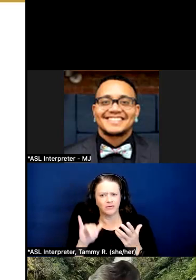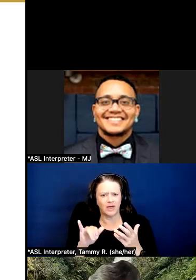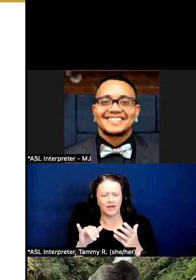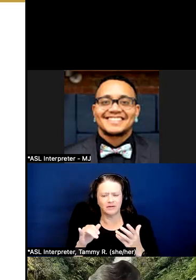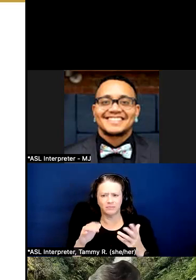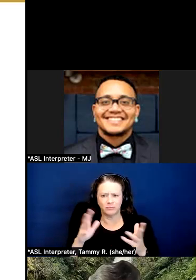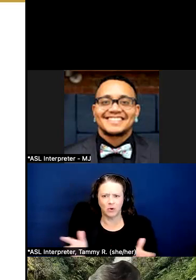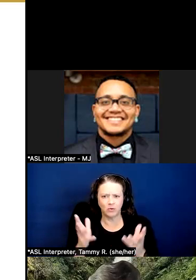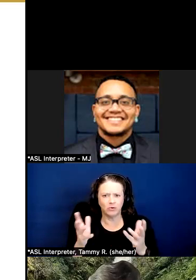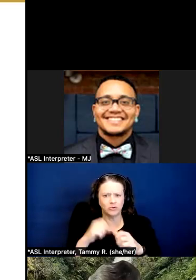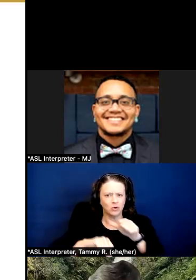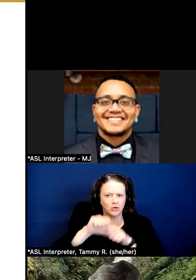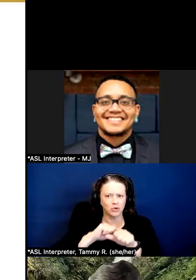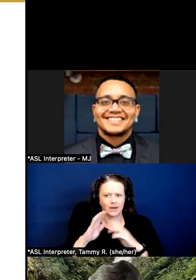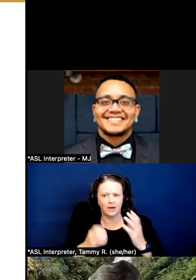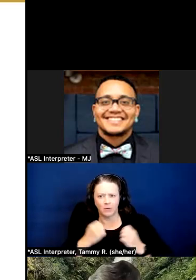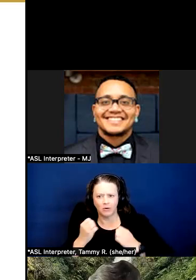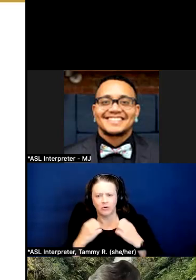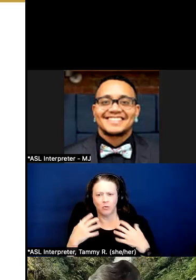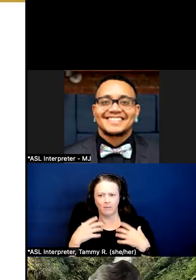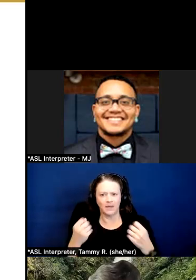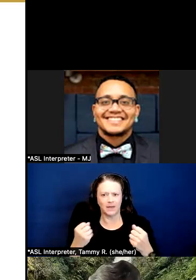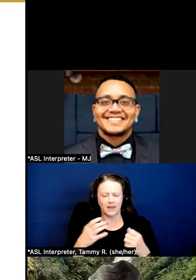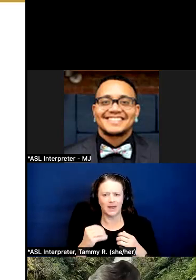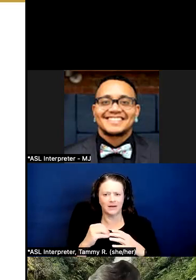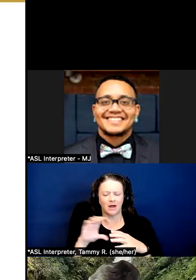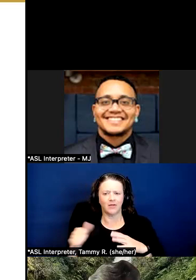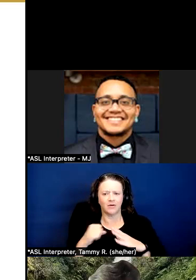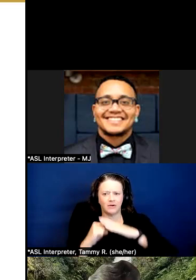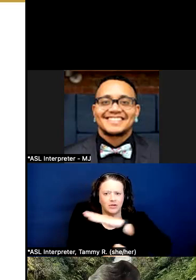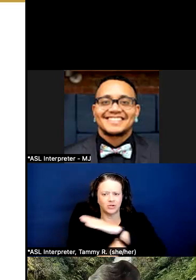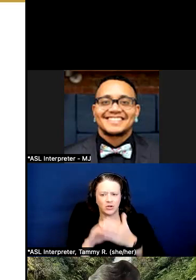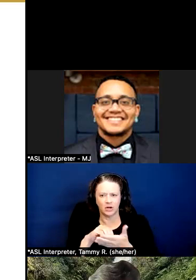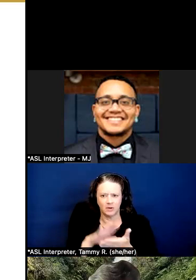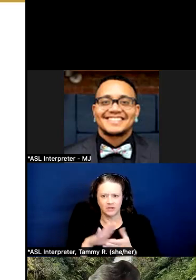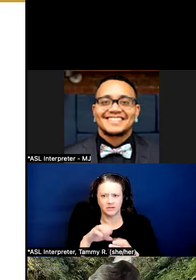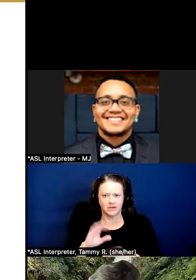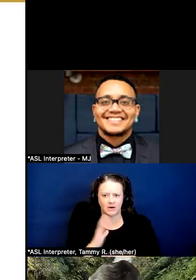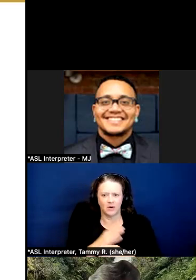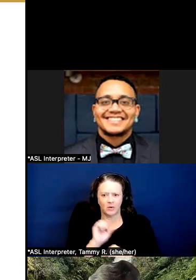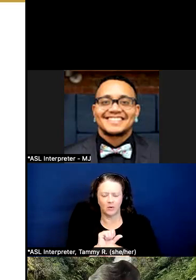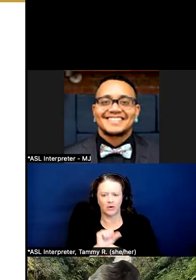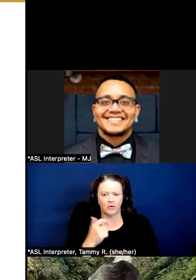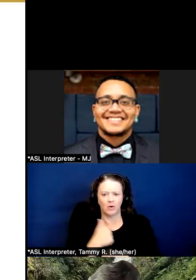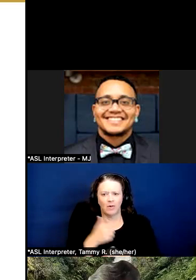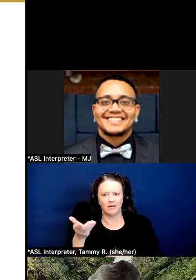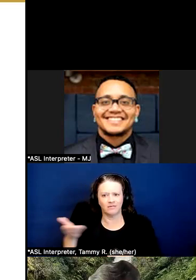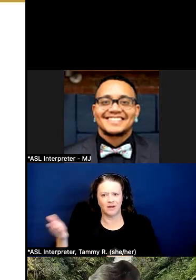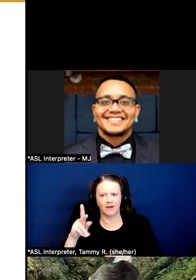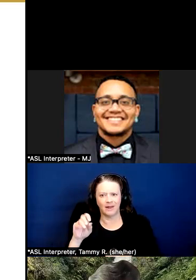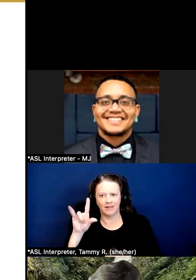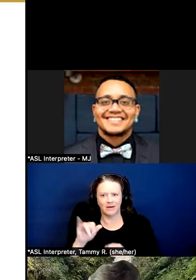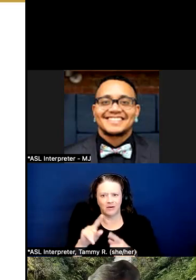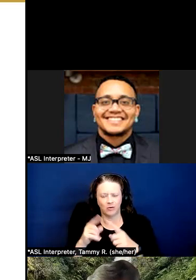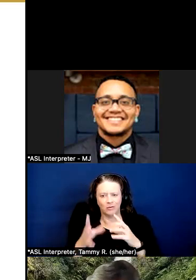and all the other foundational documents for our work? And we're actually going to invite Kelly to actually expand upon this